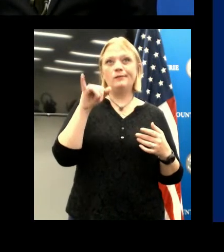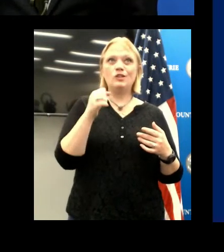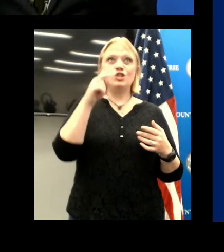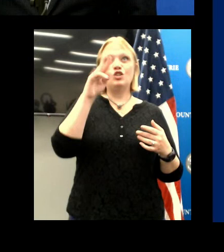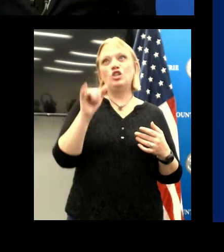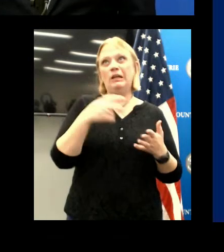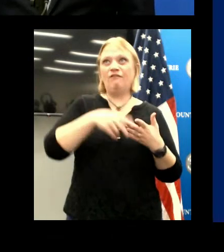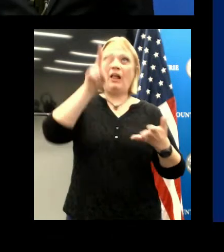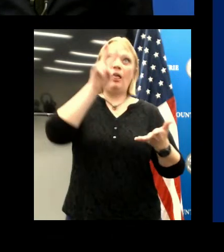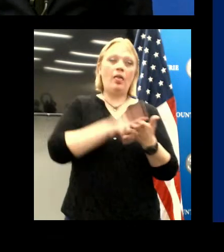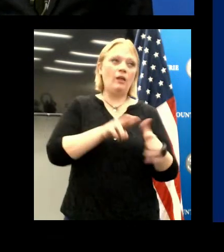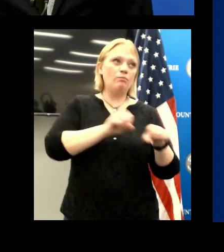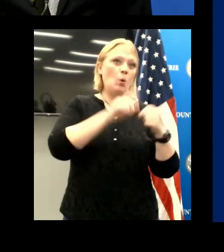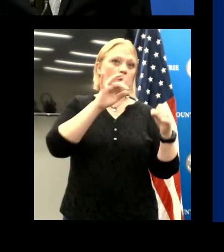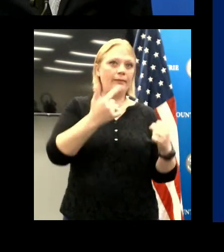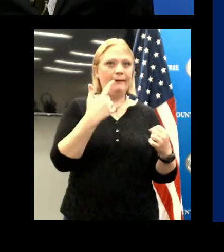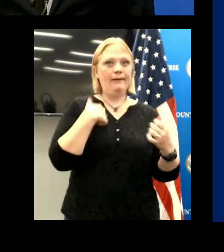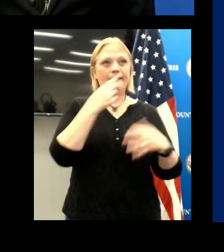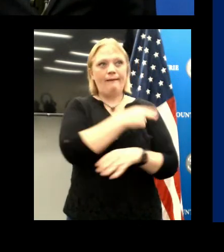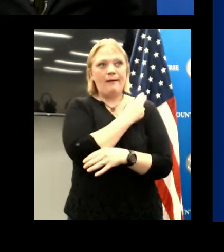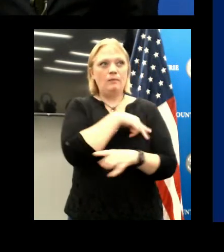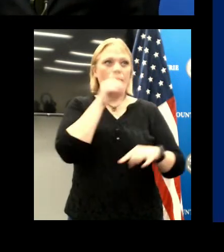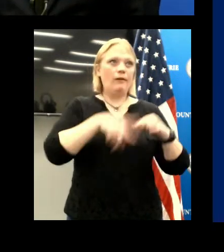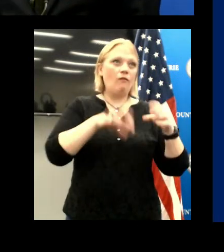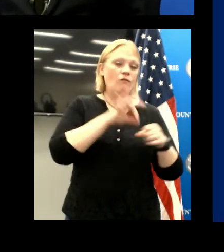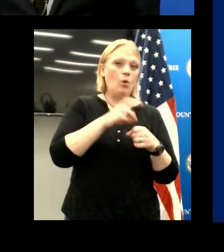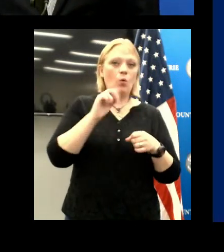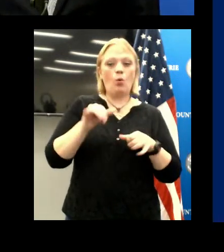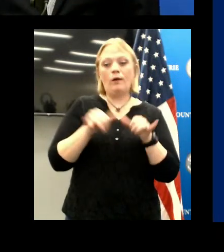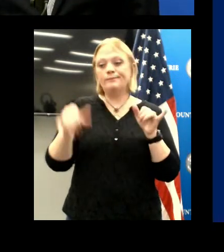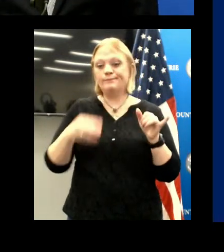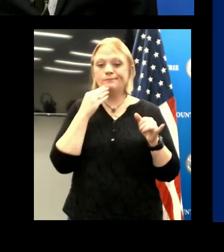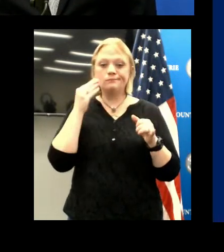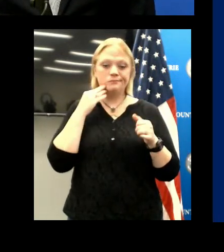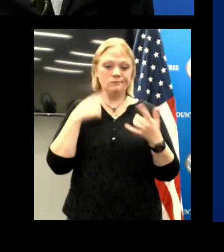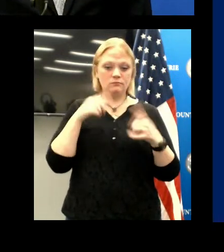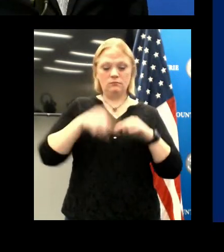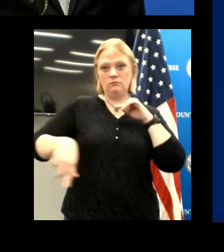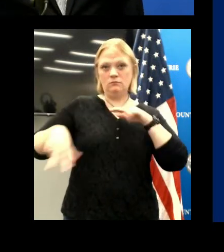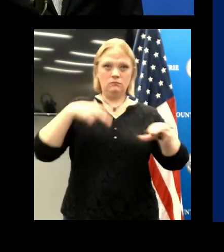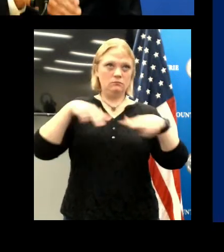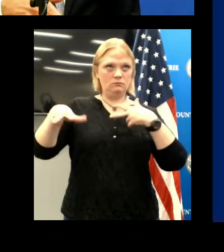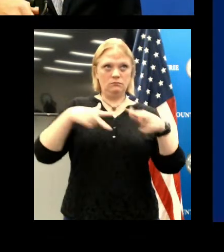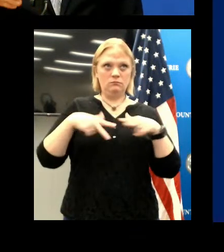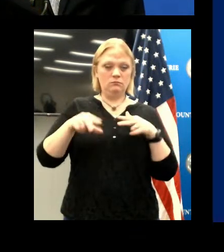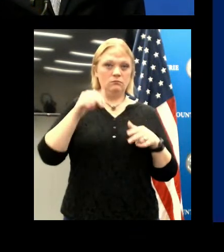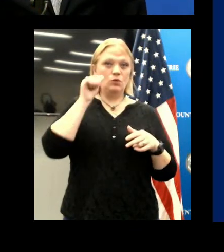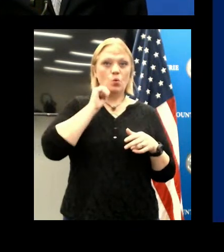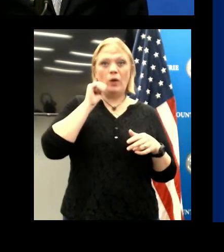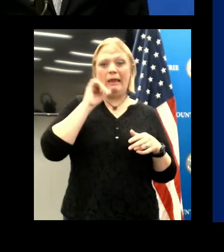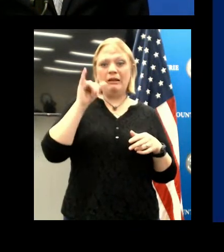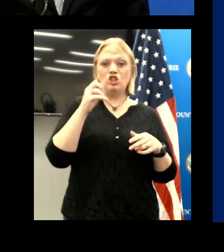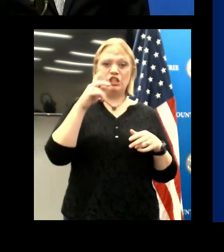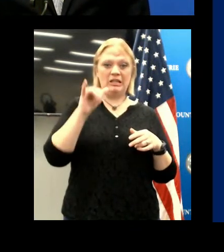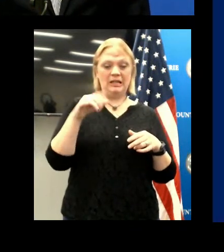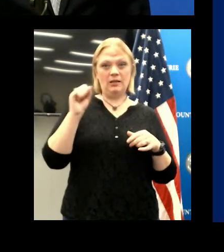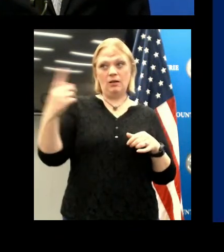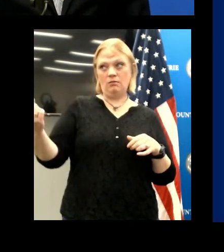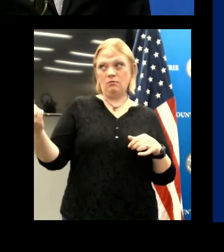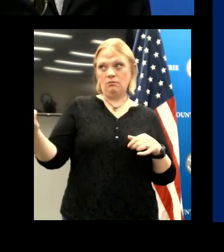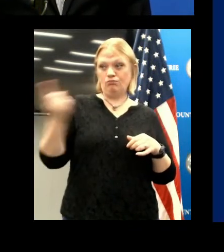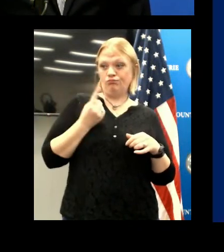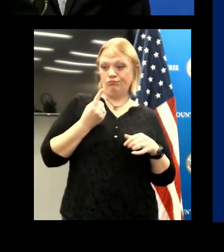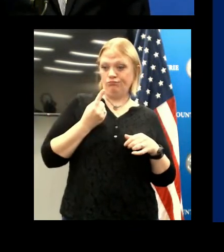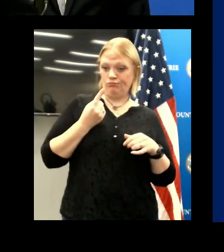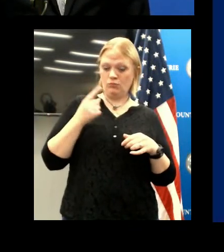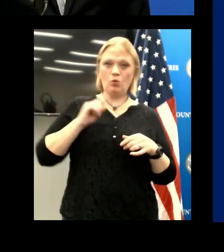and broke her leg and now she's in the hospital and can't vote, or she's at home and she's not ambulatory. Aunt Ginny could have someone come and get a ballot for her